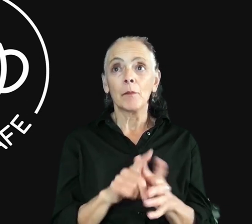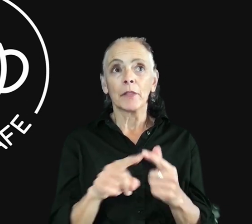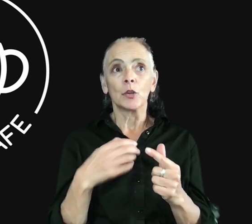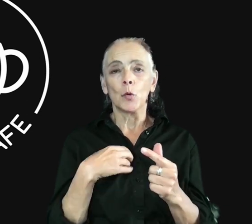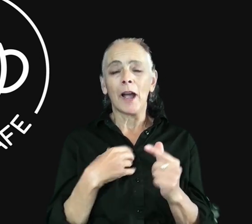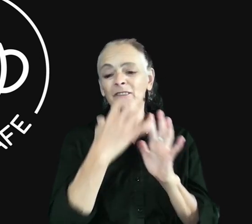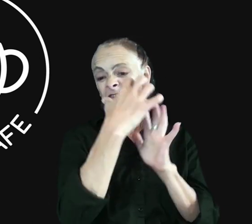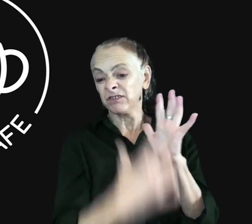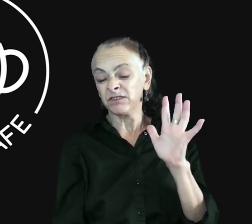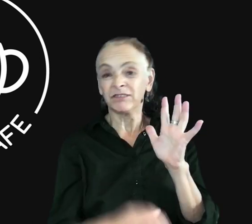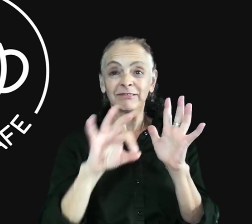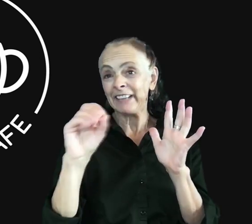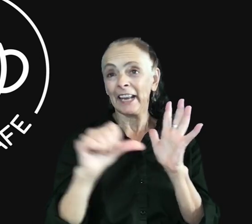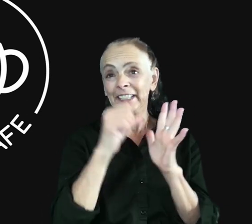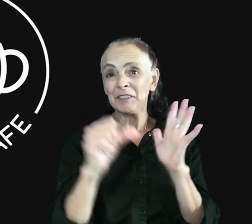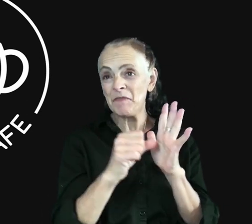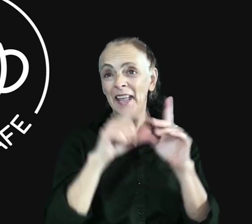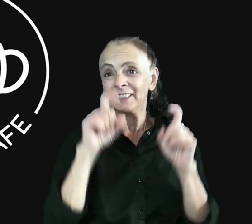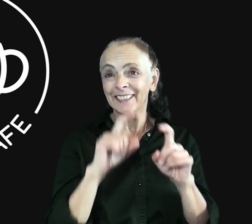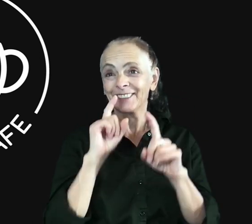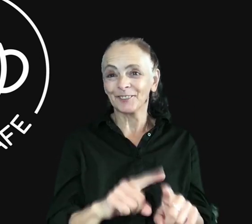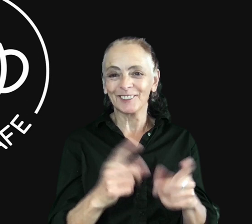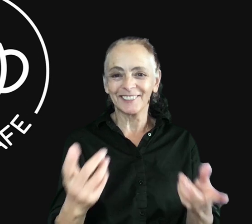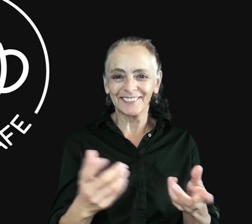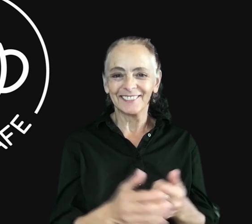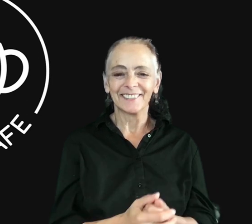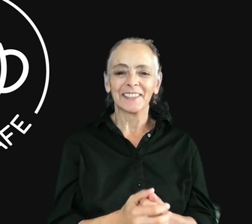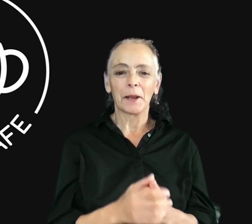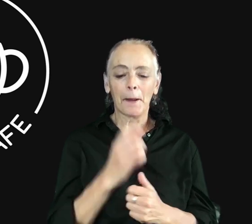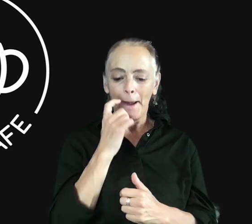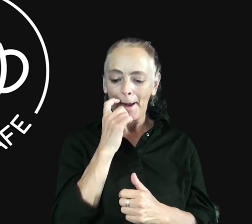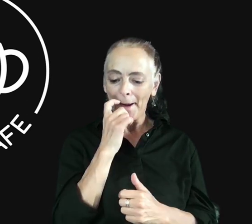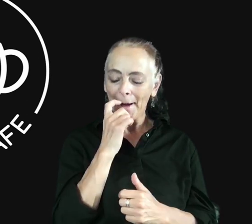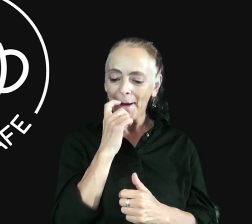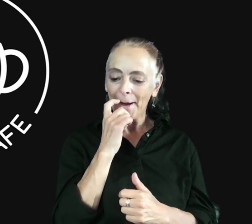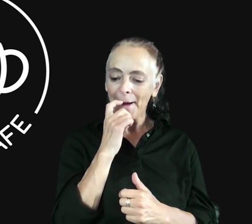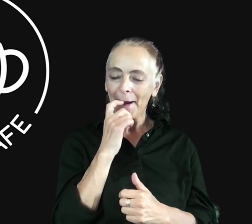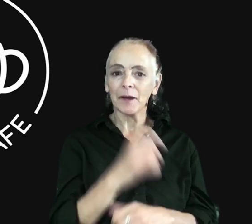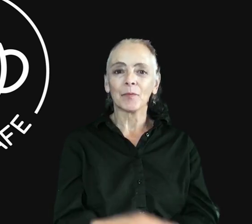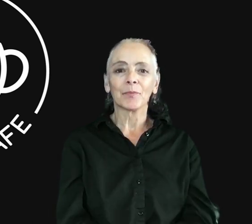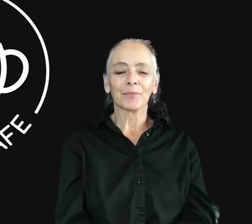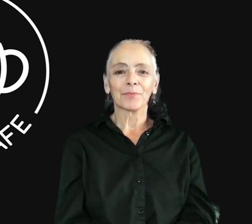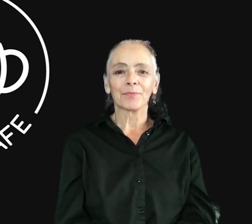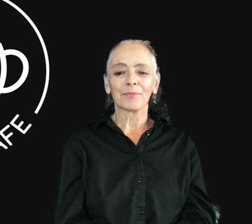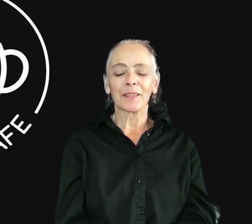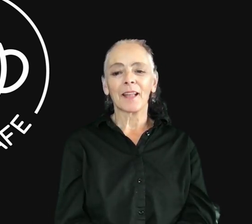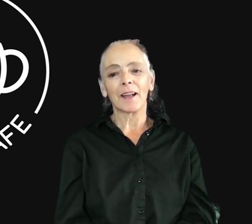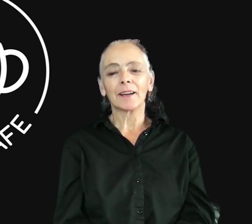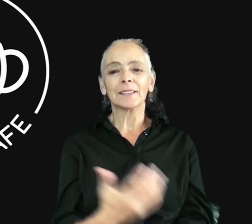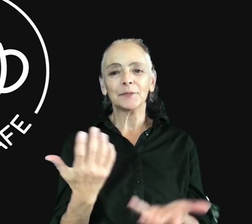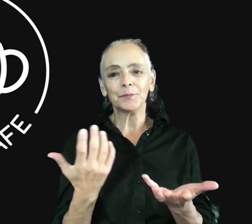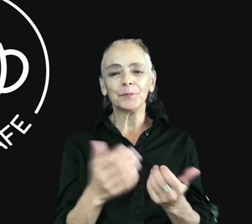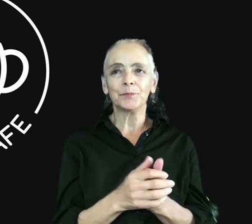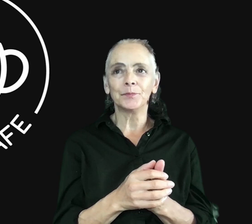this 90 page user test report yeah okay but it helps kind